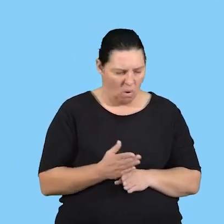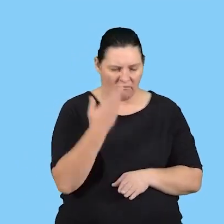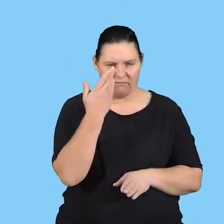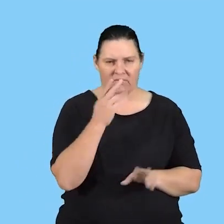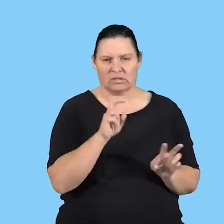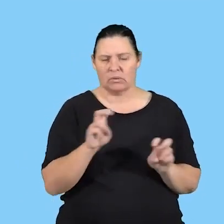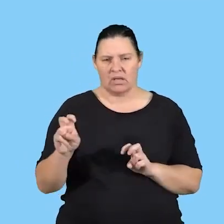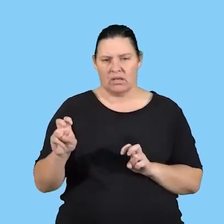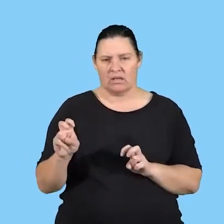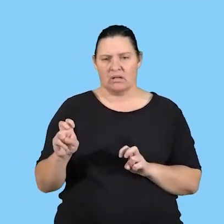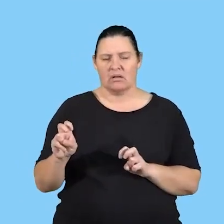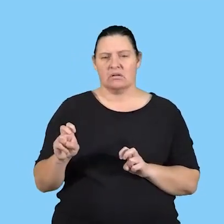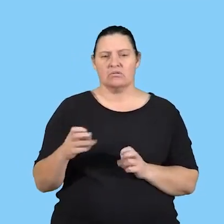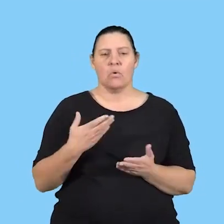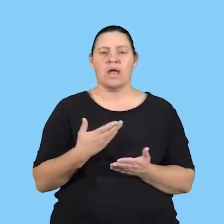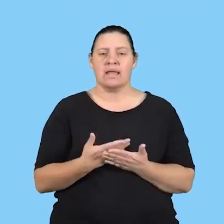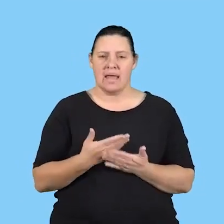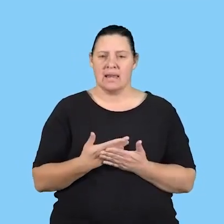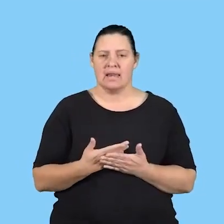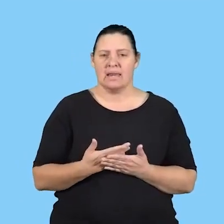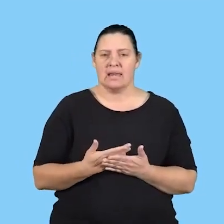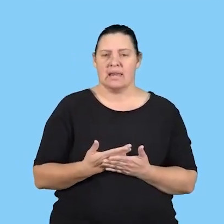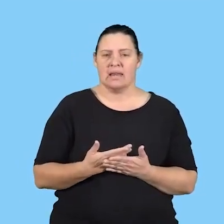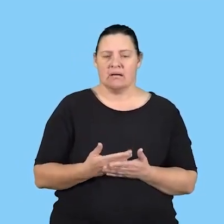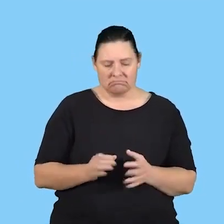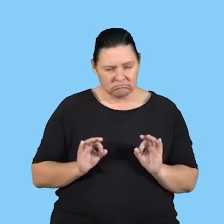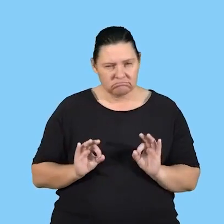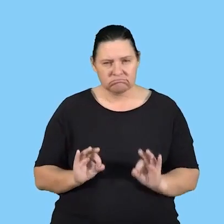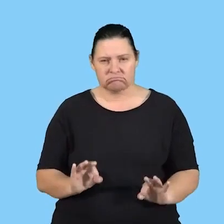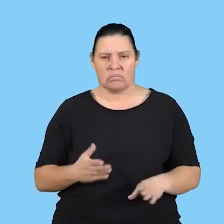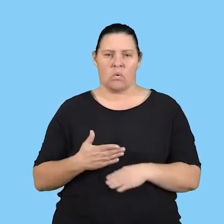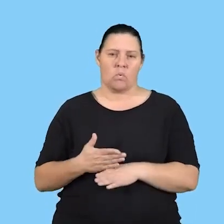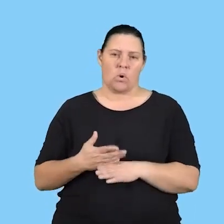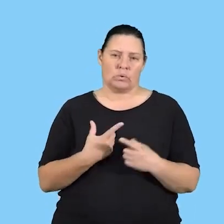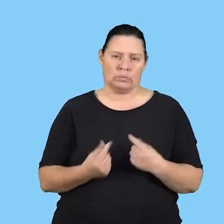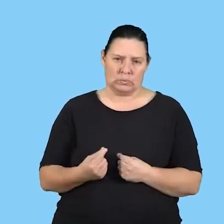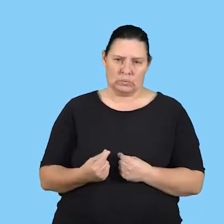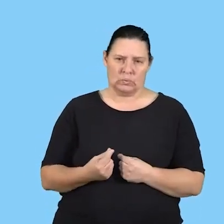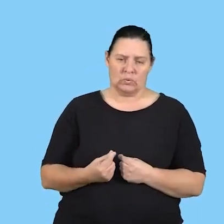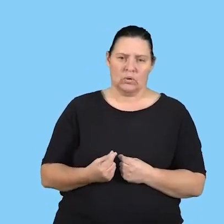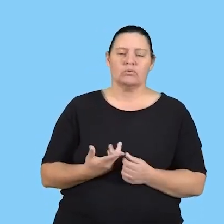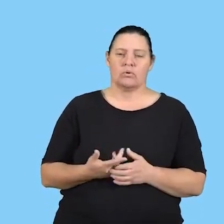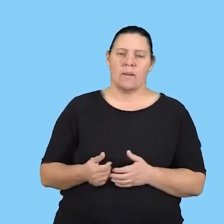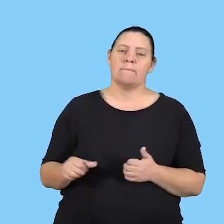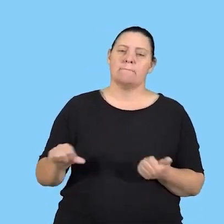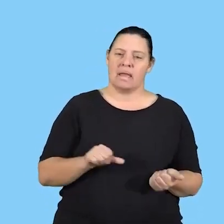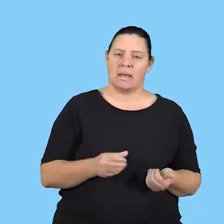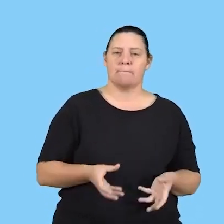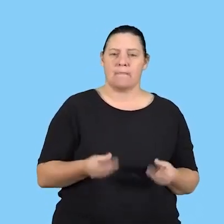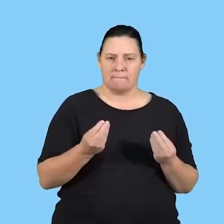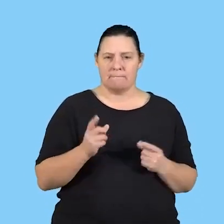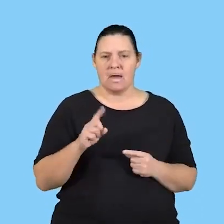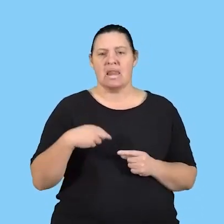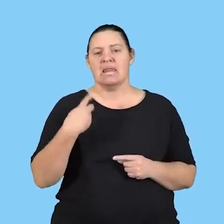topic so that we can do appropriate work to get it back, if we get it back in the